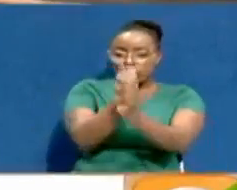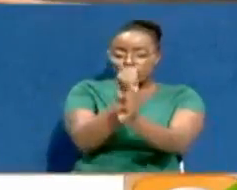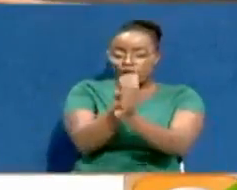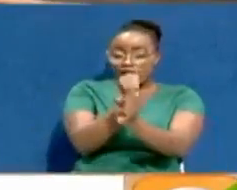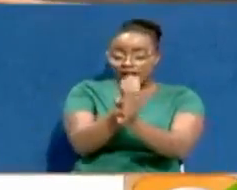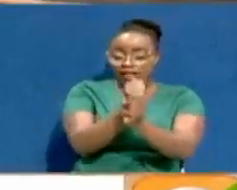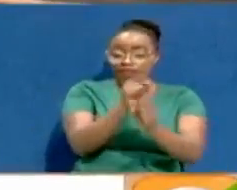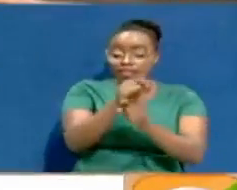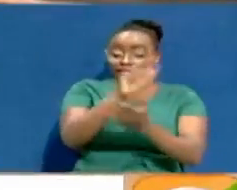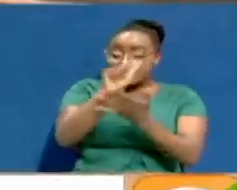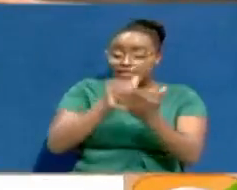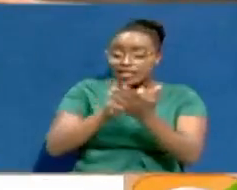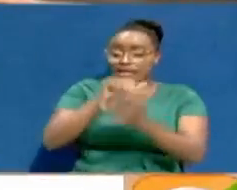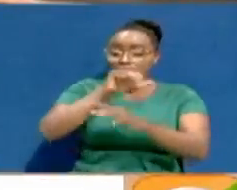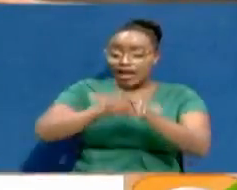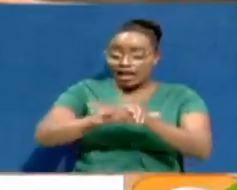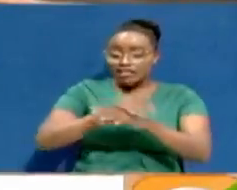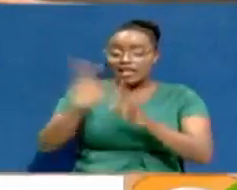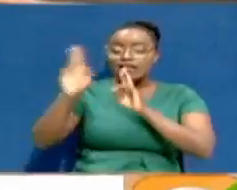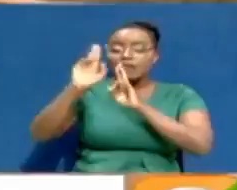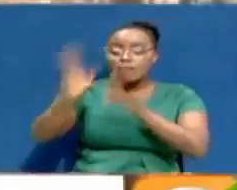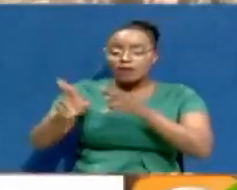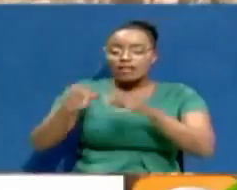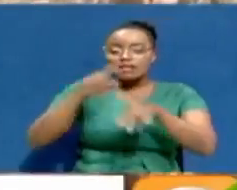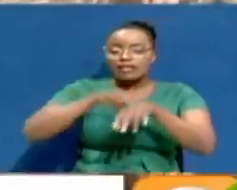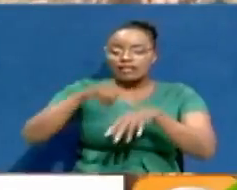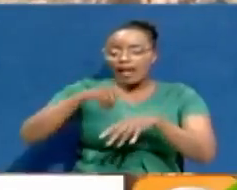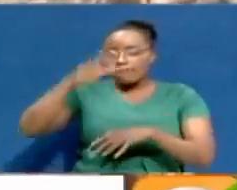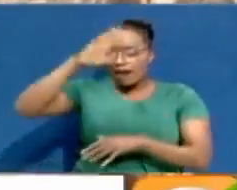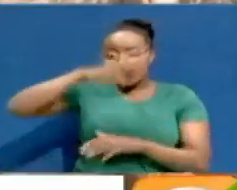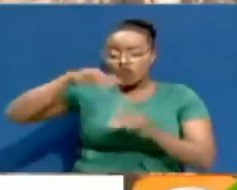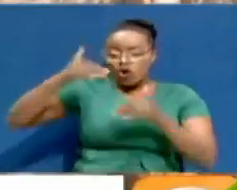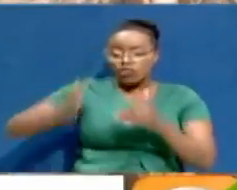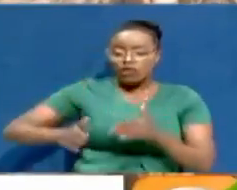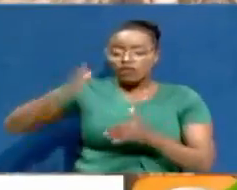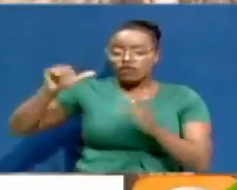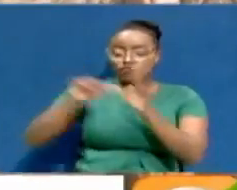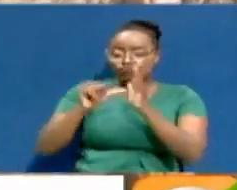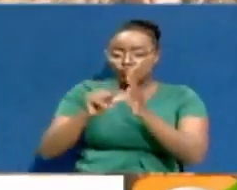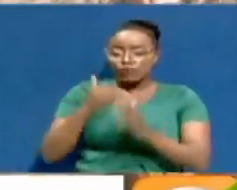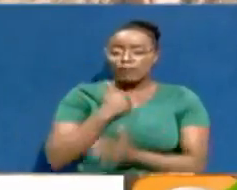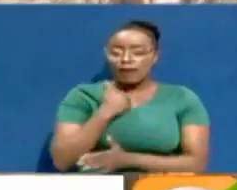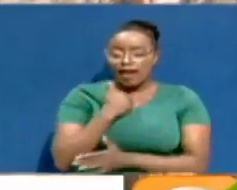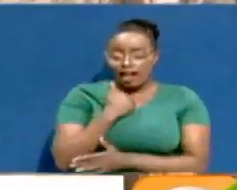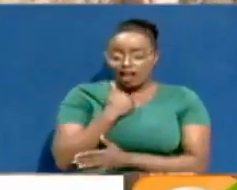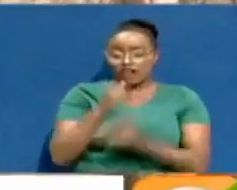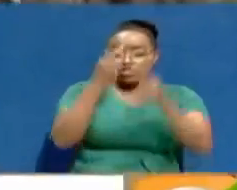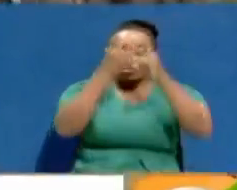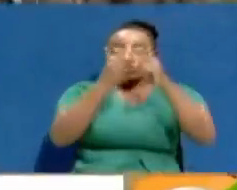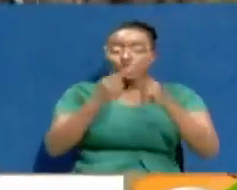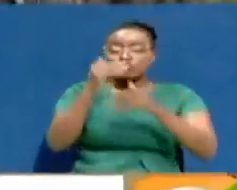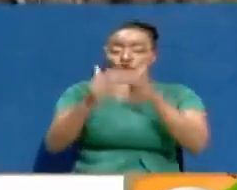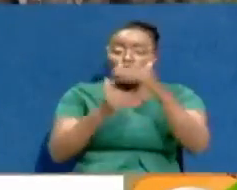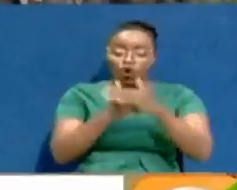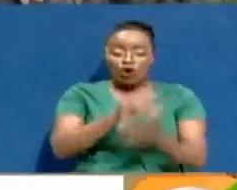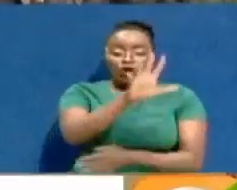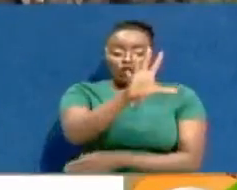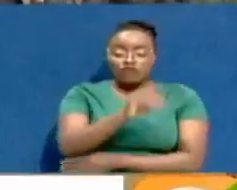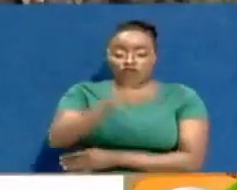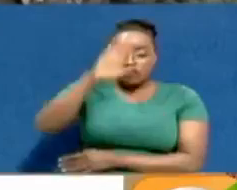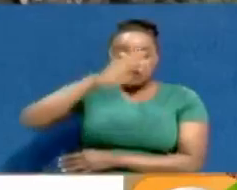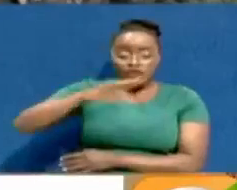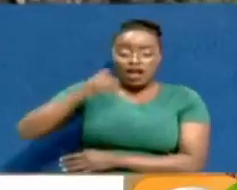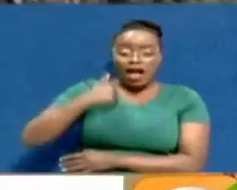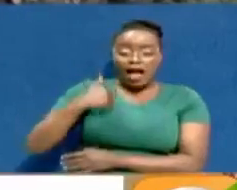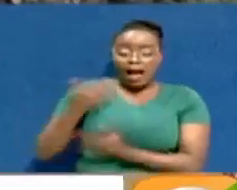operations. The sanctuary gets immediate reports when an elephant or its calf is in trouble. In total, 50 elephants